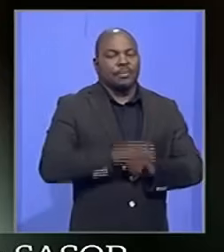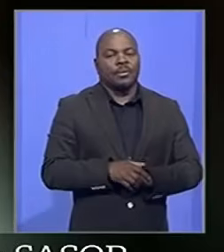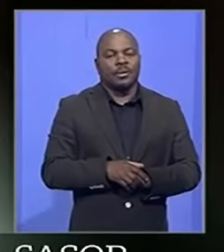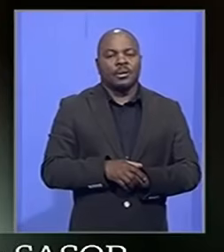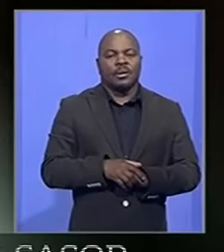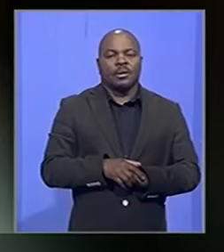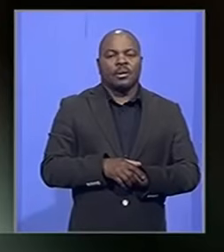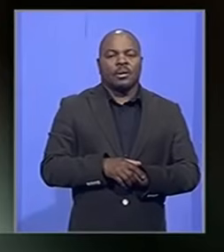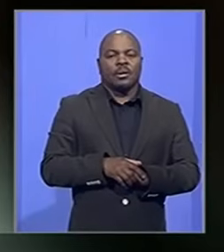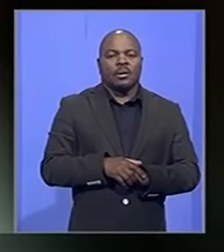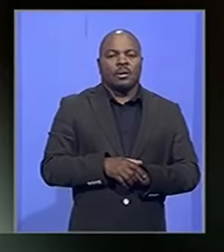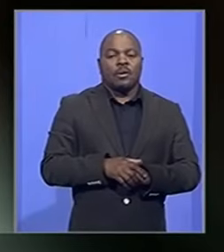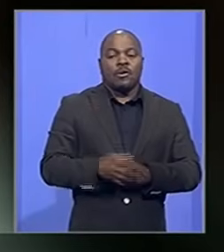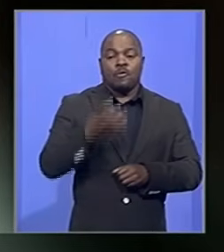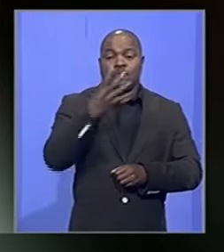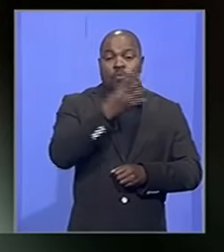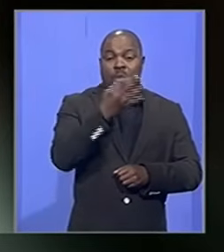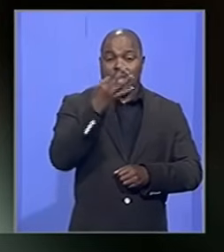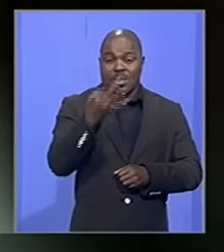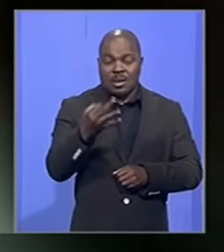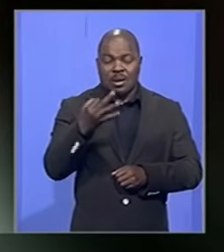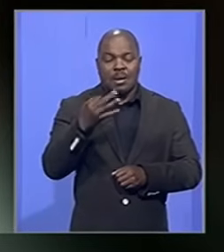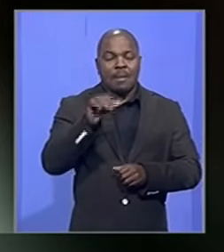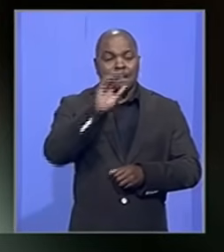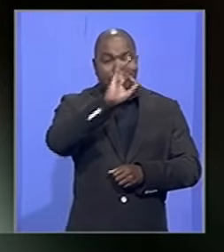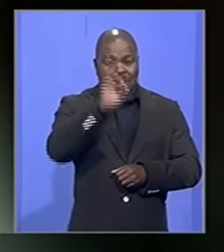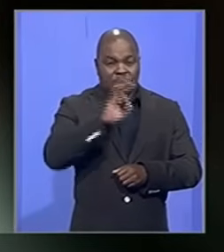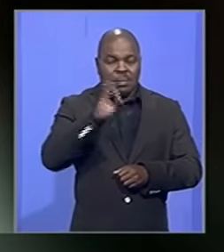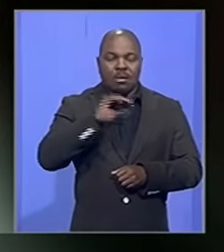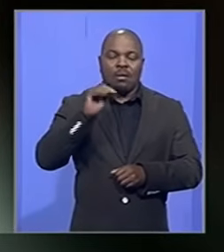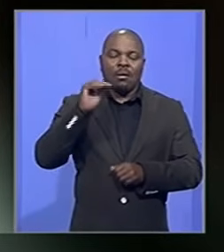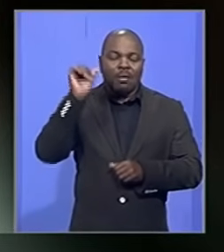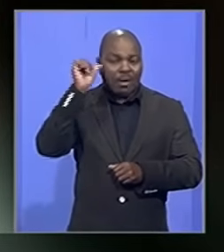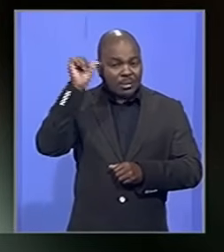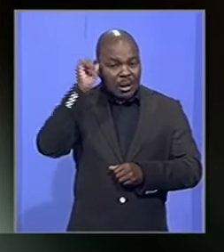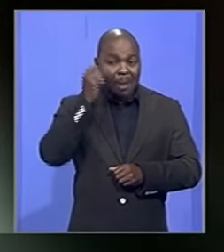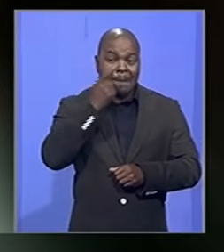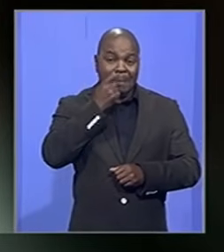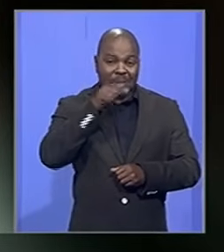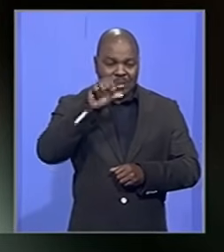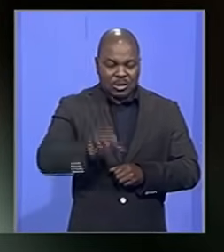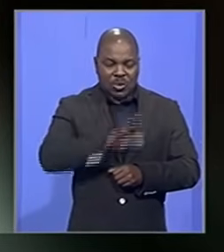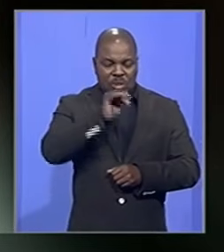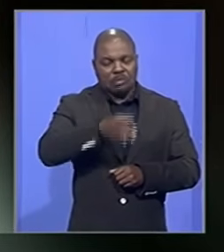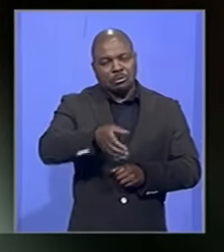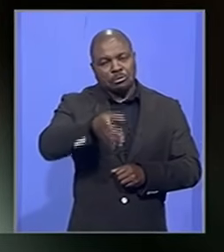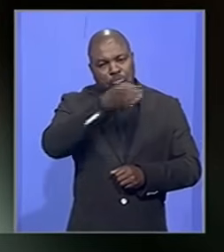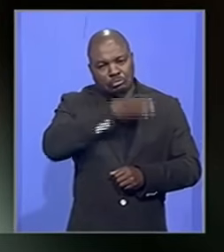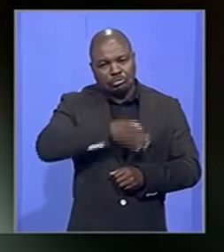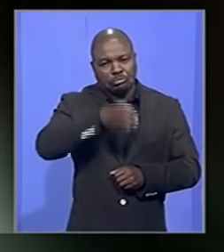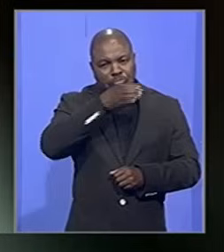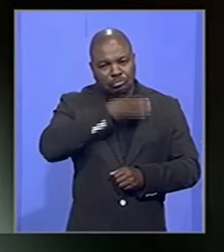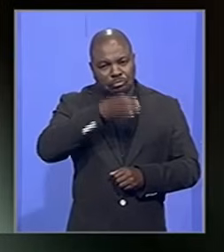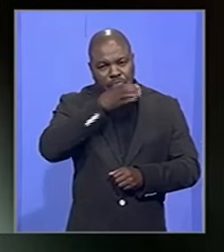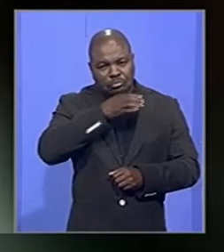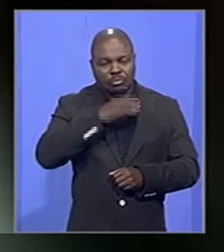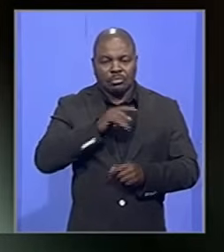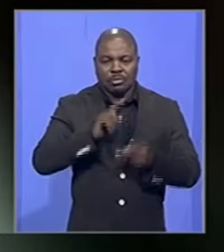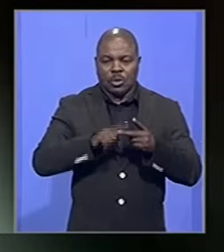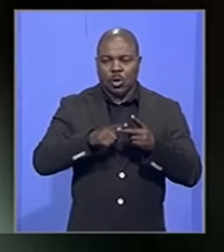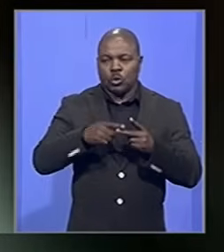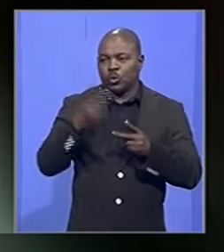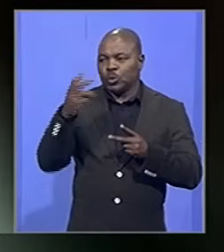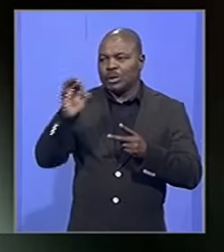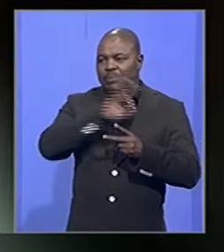So 43% of adult men in South Africa drink alcohol compared to 20% of